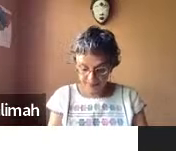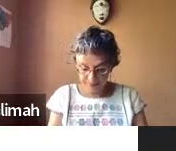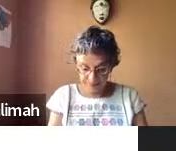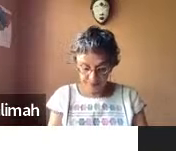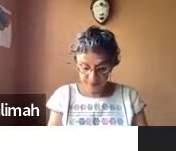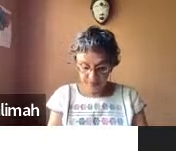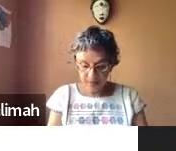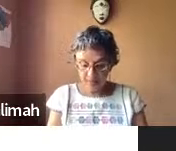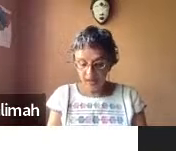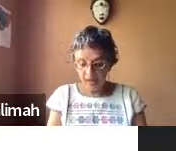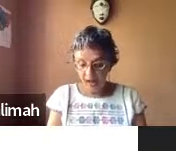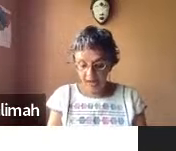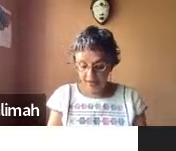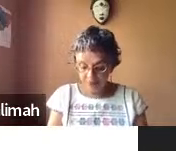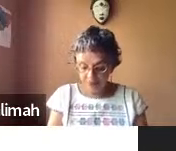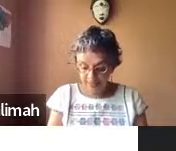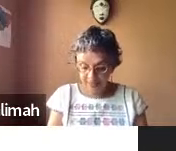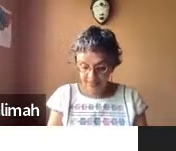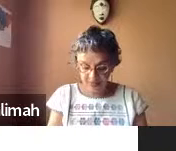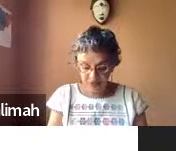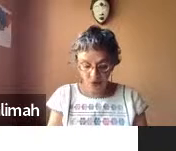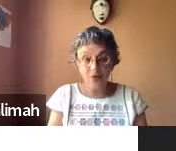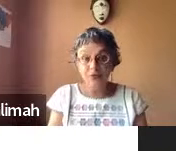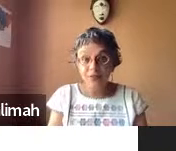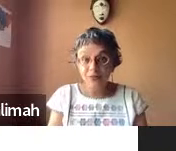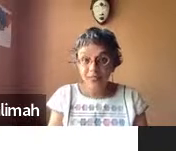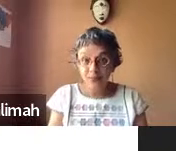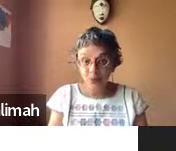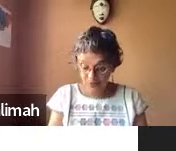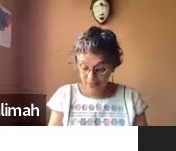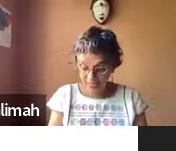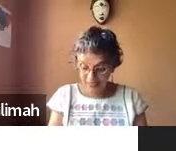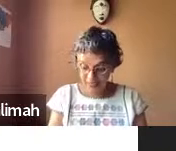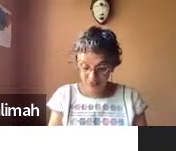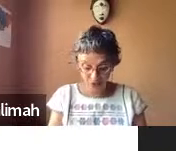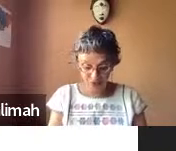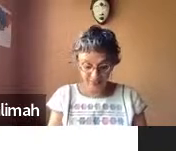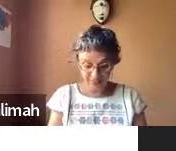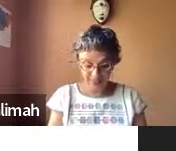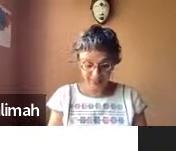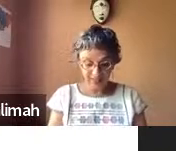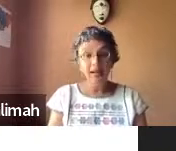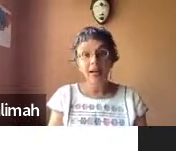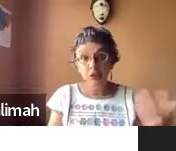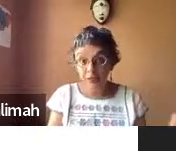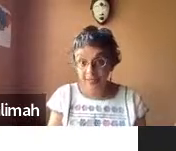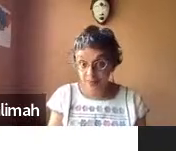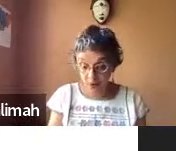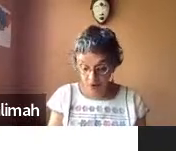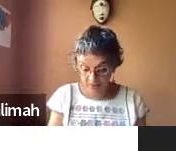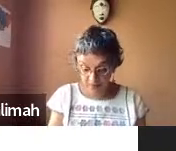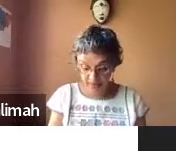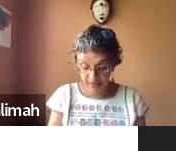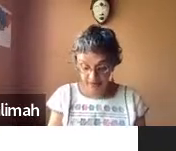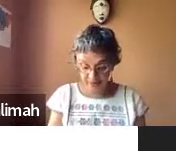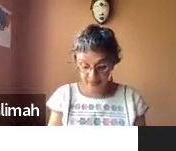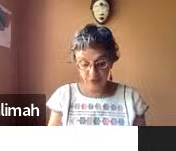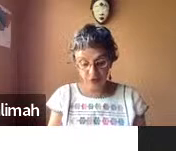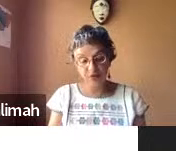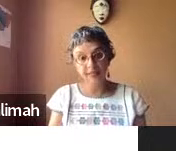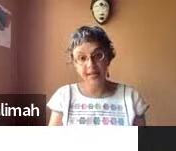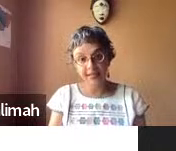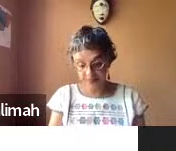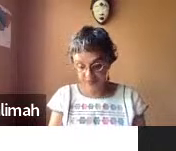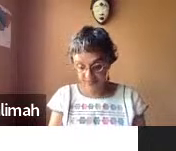selected. I have based this on the 15% target agreed upon by